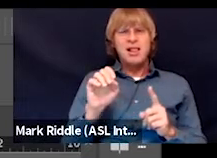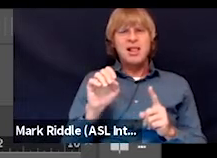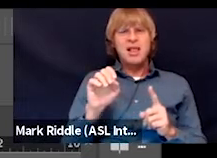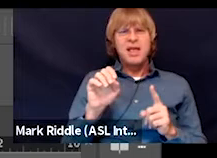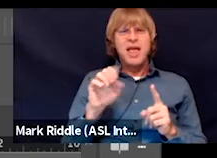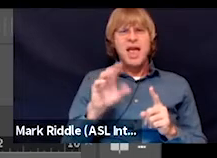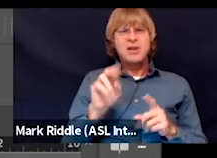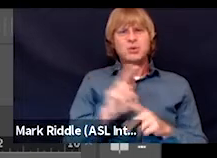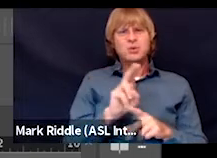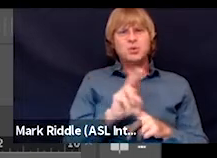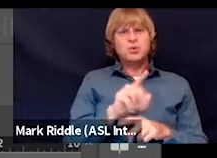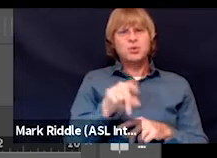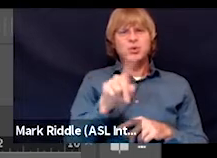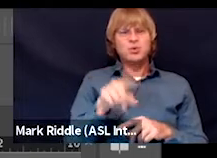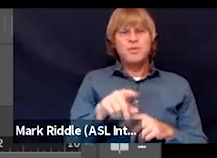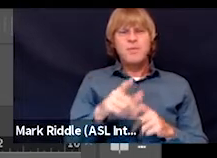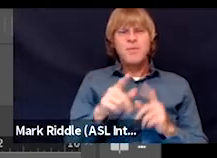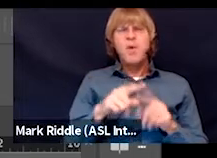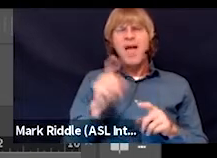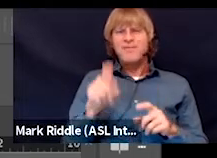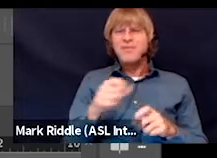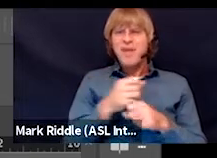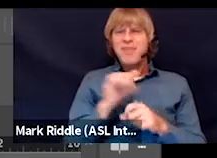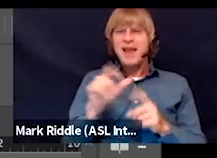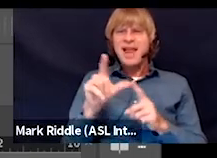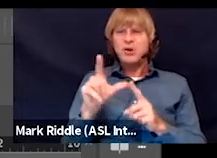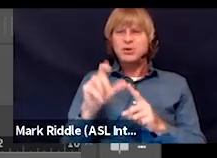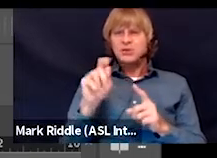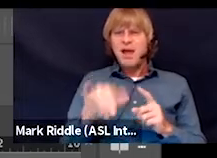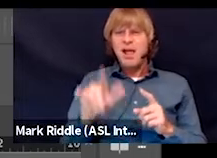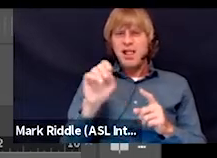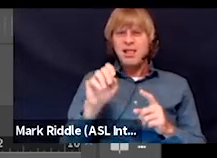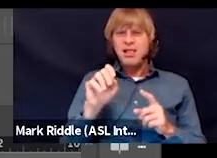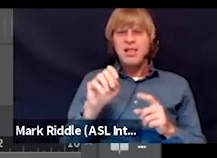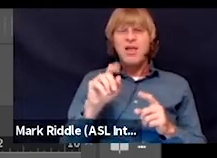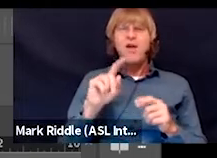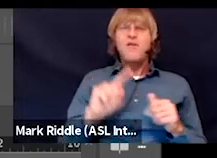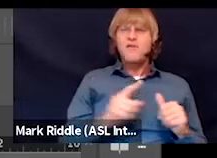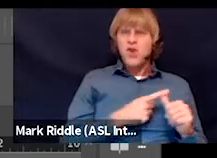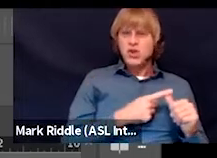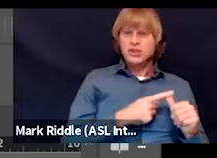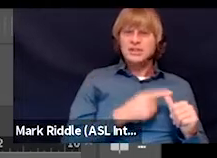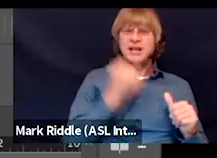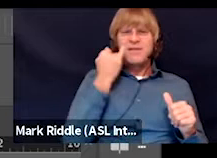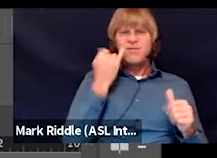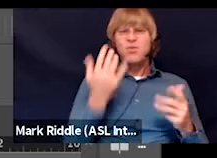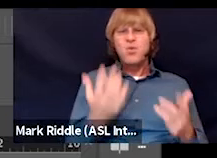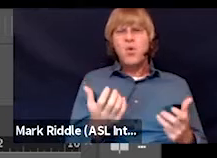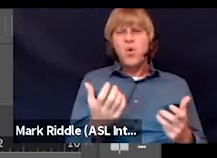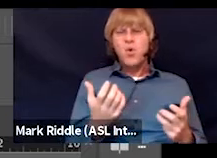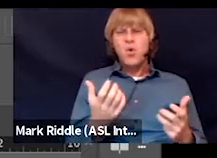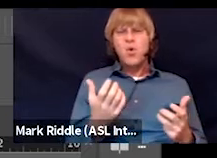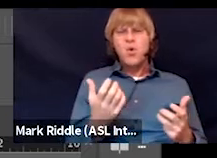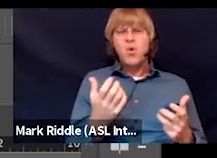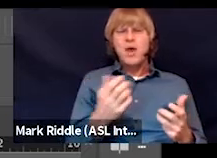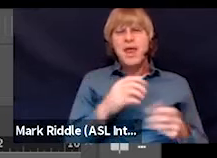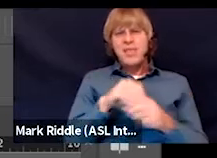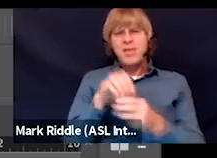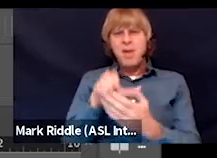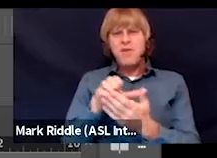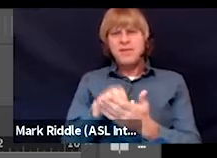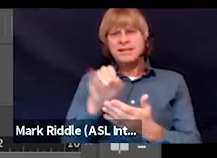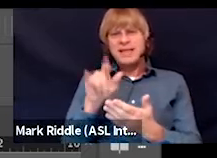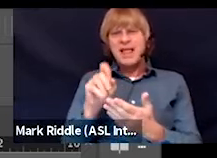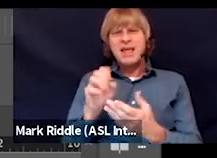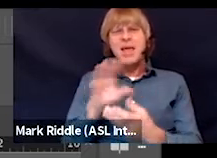and use them, but you have to make your character style first if you want to, in your paragraph style, build